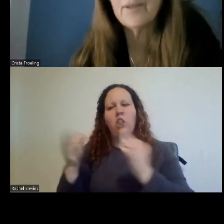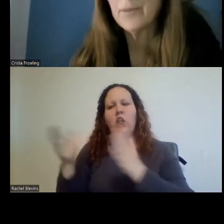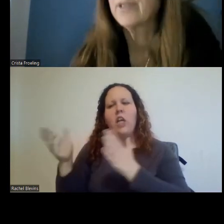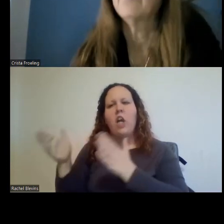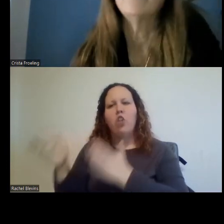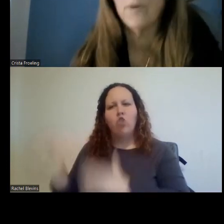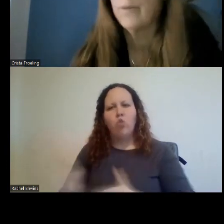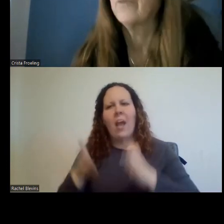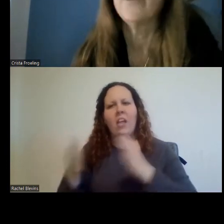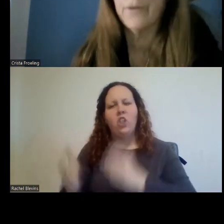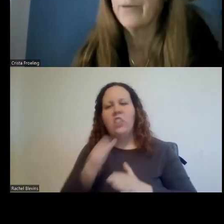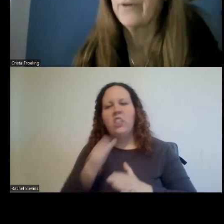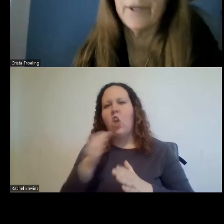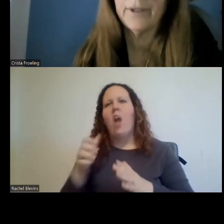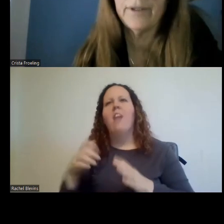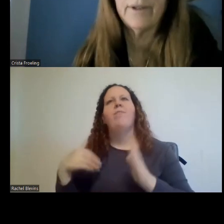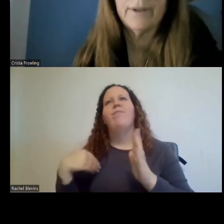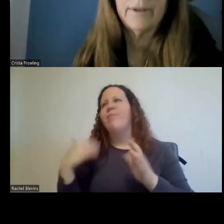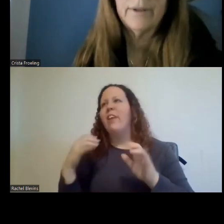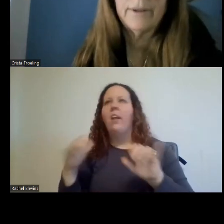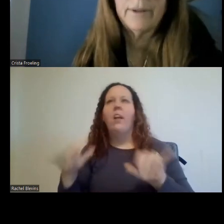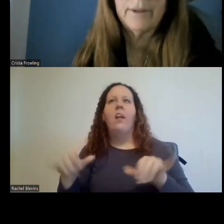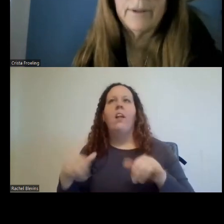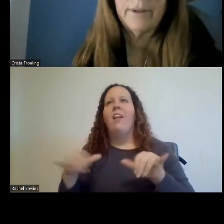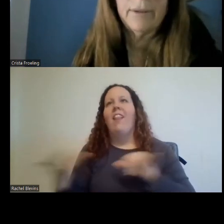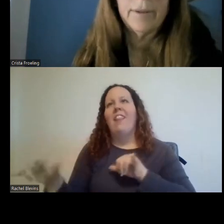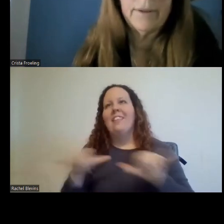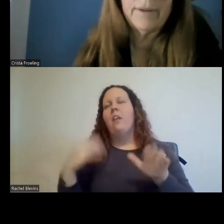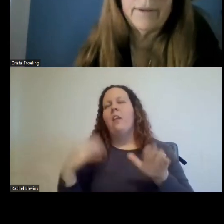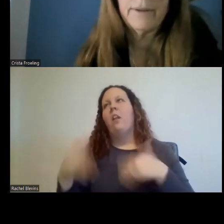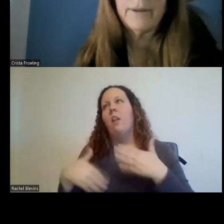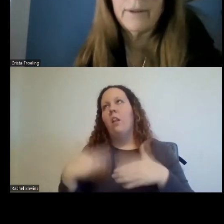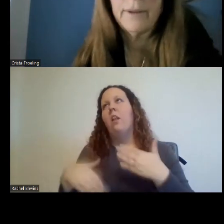the same stuff over and over again.